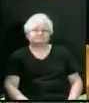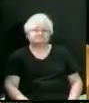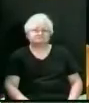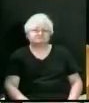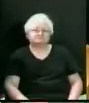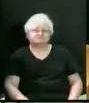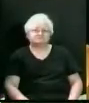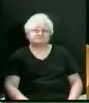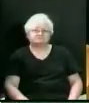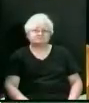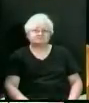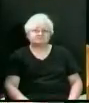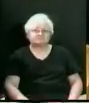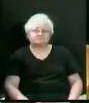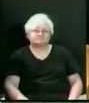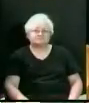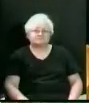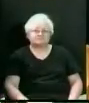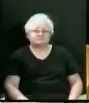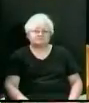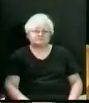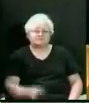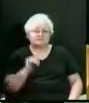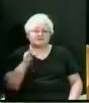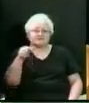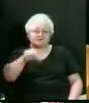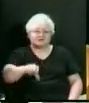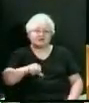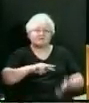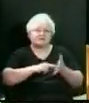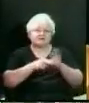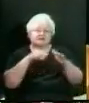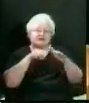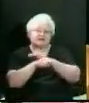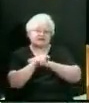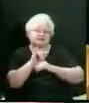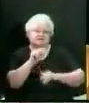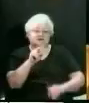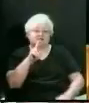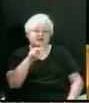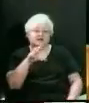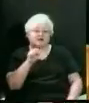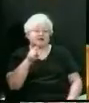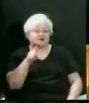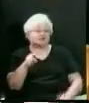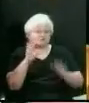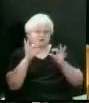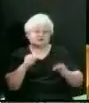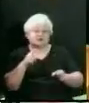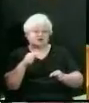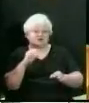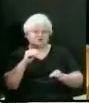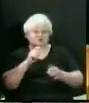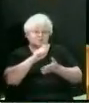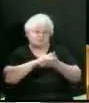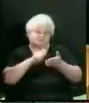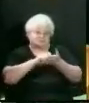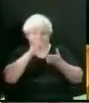To not make the plan operative basically kills it, unless you choose to initiate your own plan.